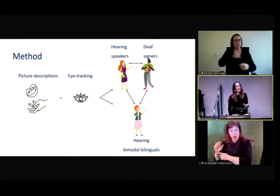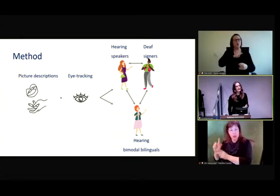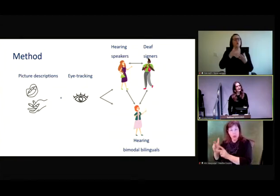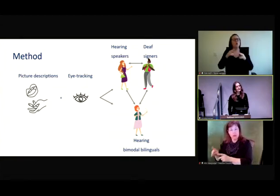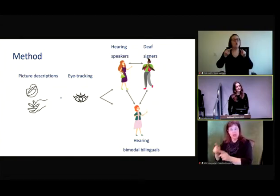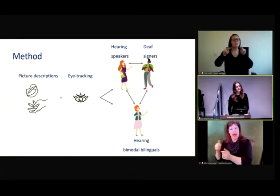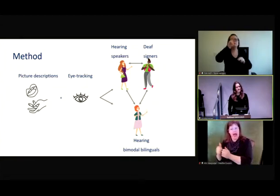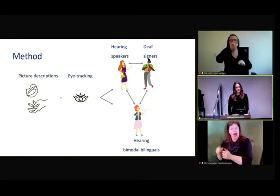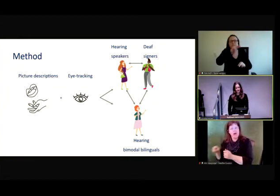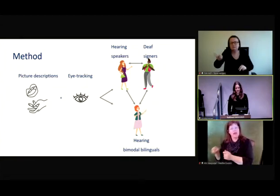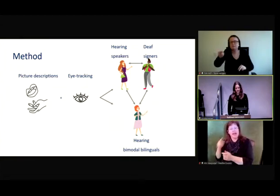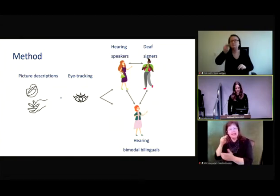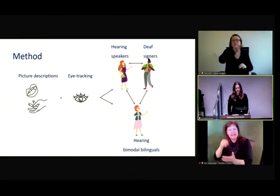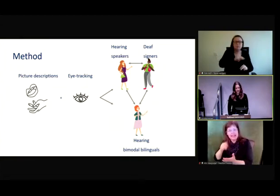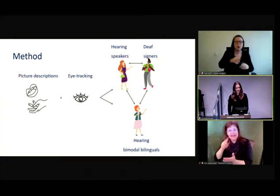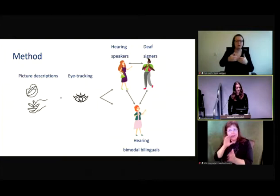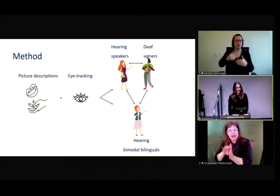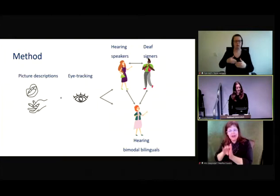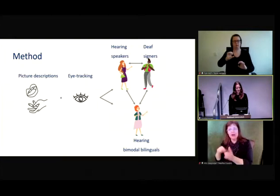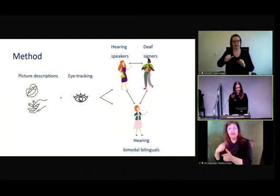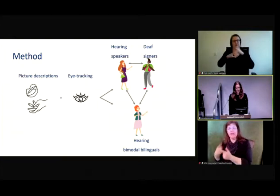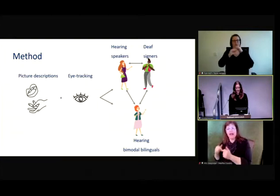order to talk about them.